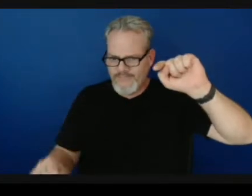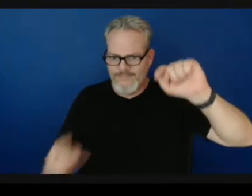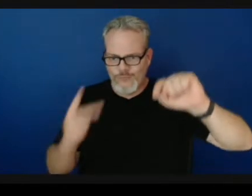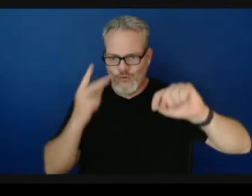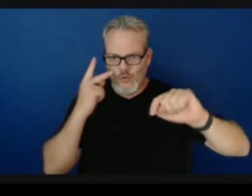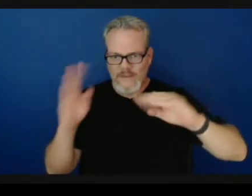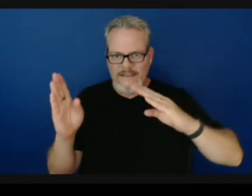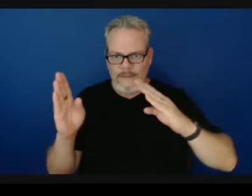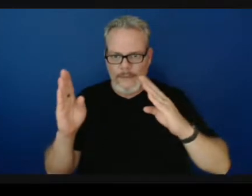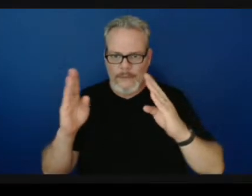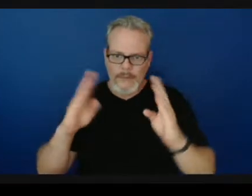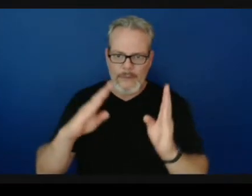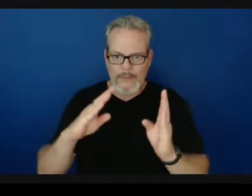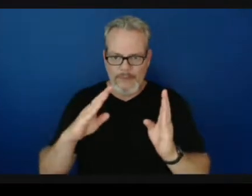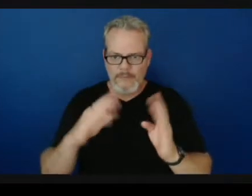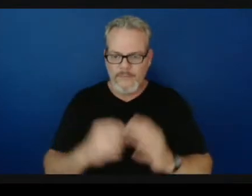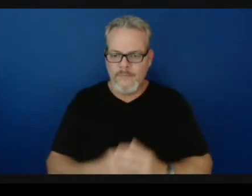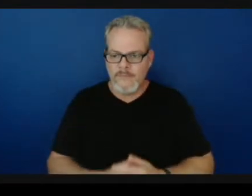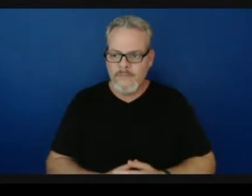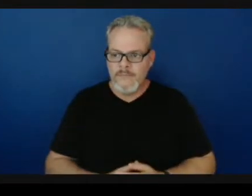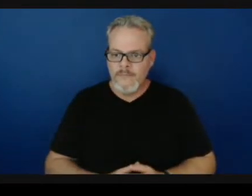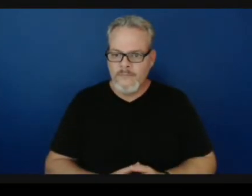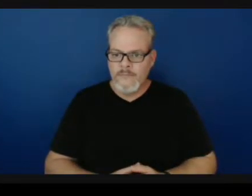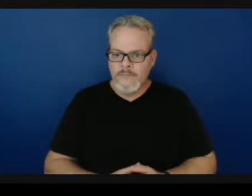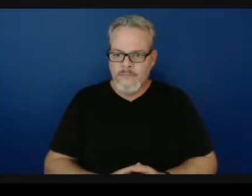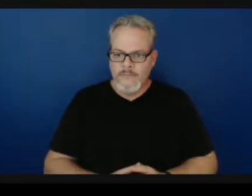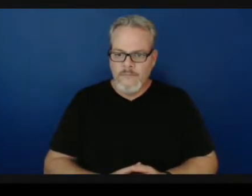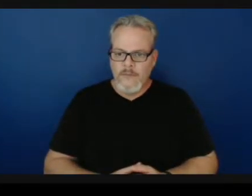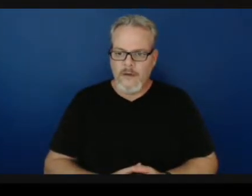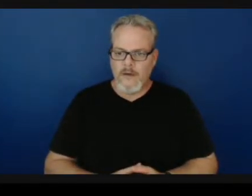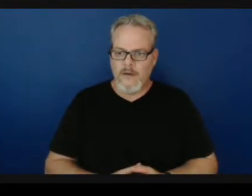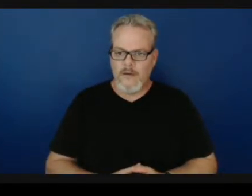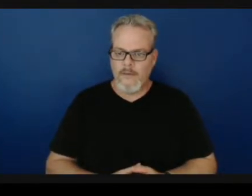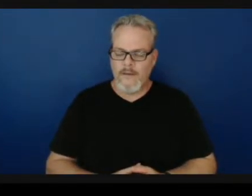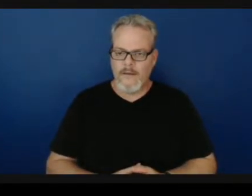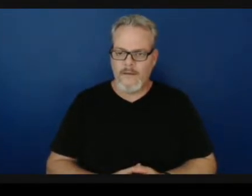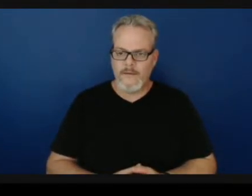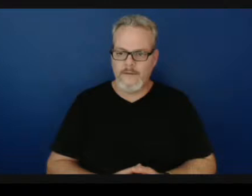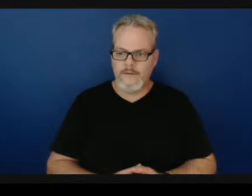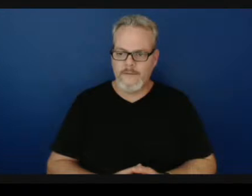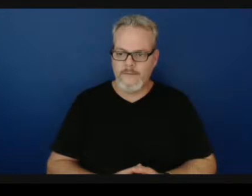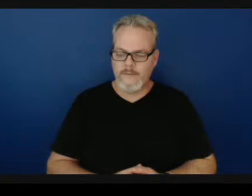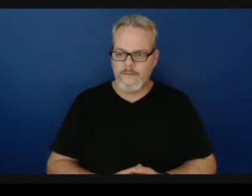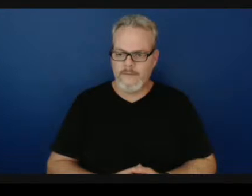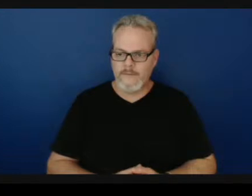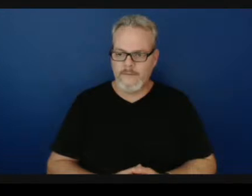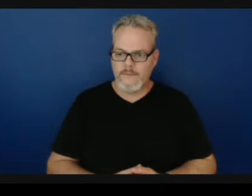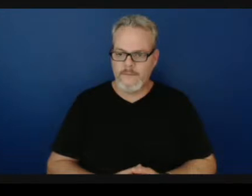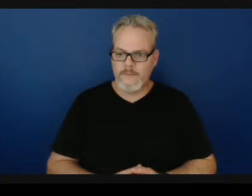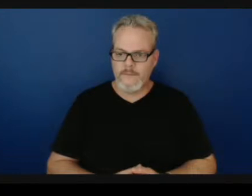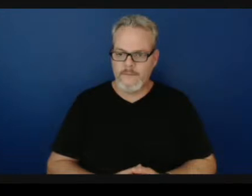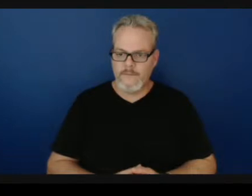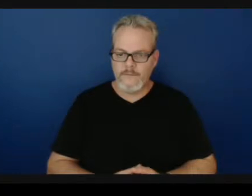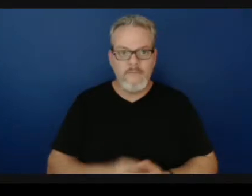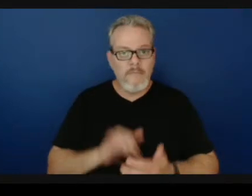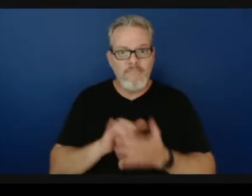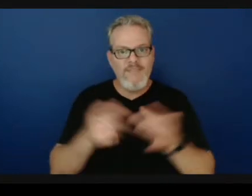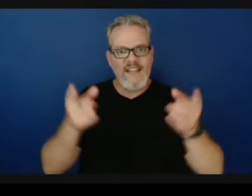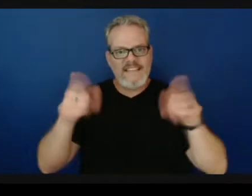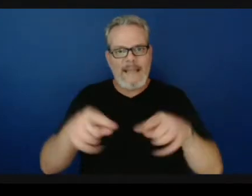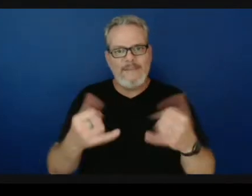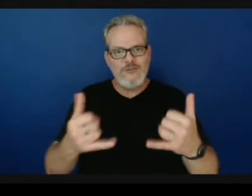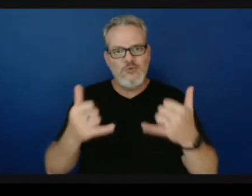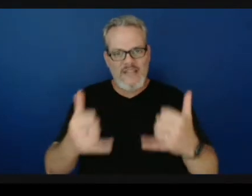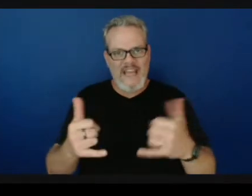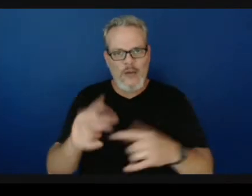there. And that's just what's happening today. They will likely switch back, flip-flop back and forth.